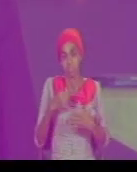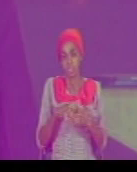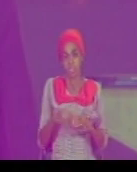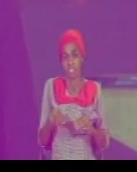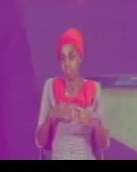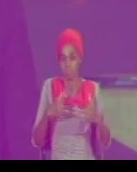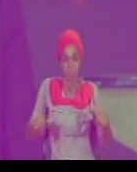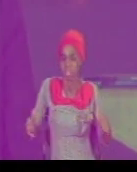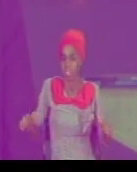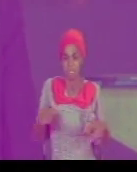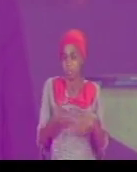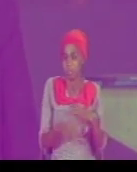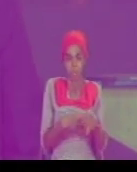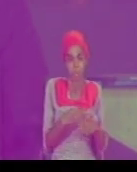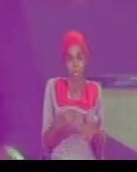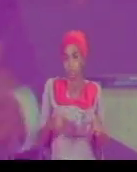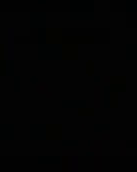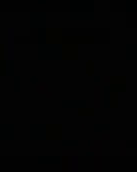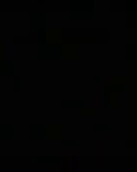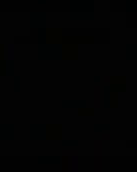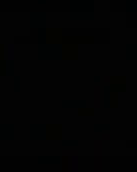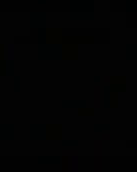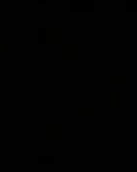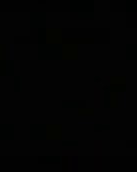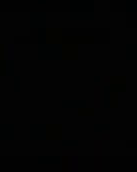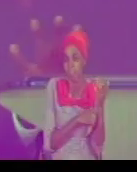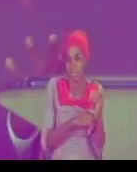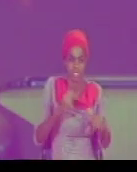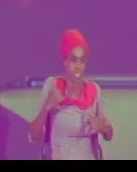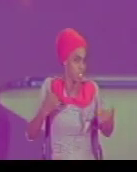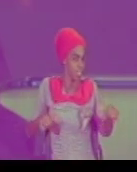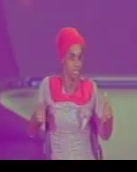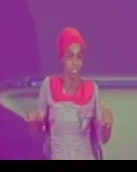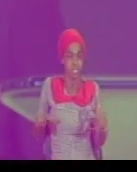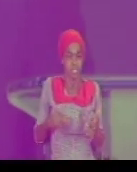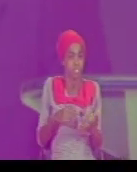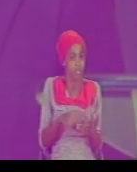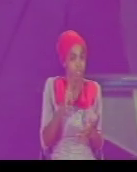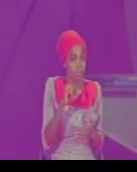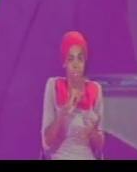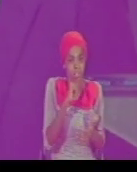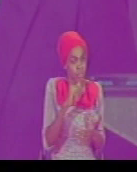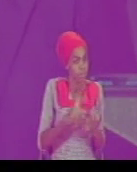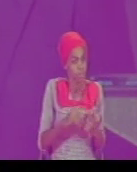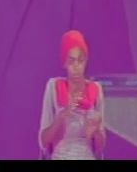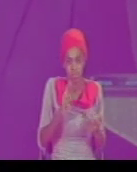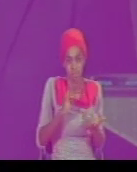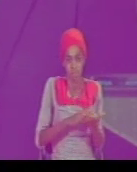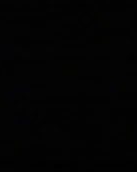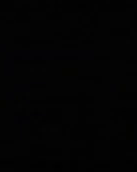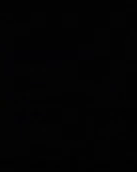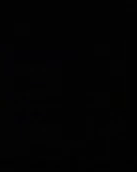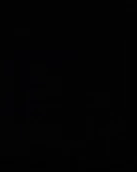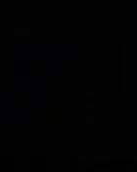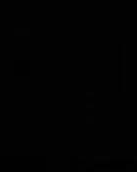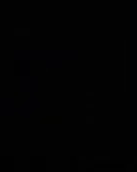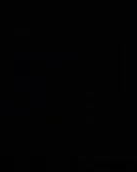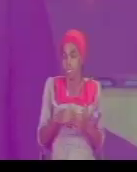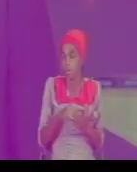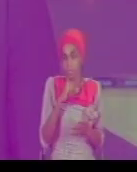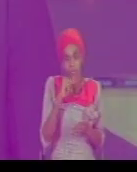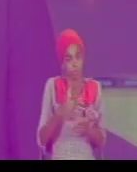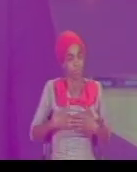idolatry dancing. That's sensual dancing. And that one is not to the glory of my name. I'm not interested in them. If you